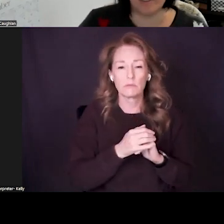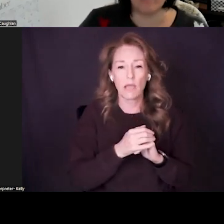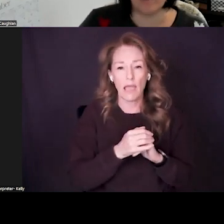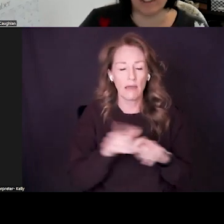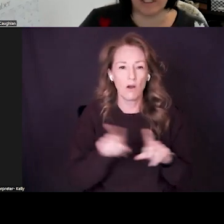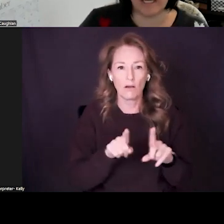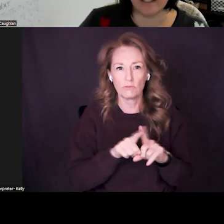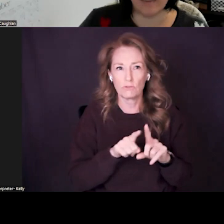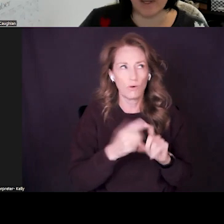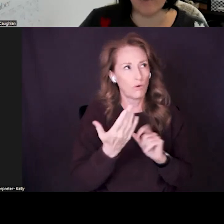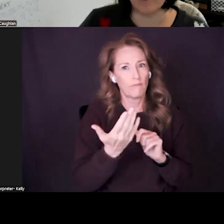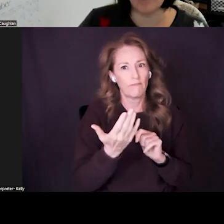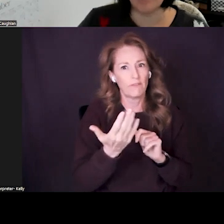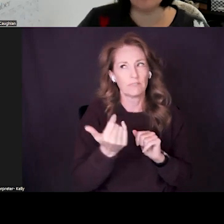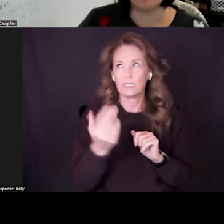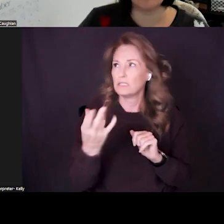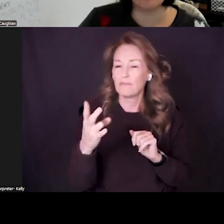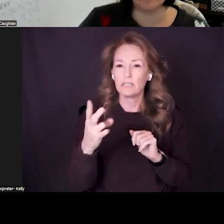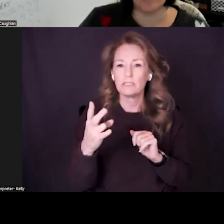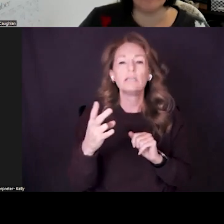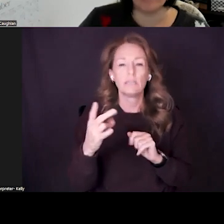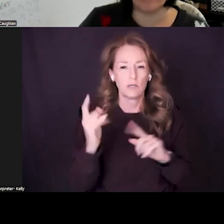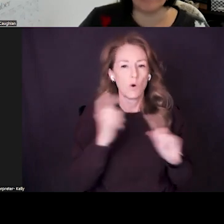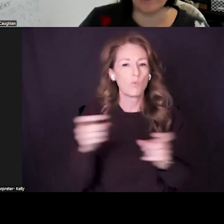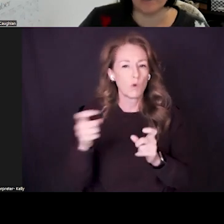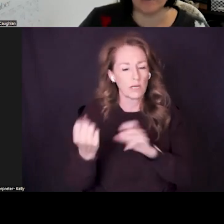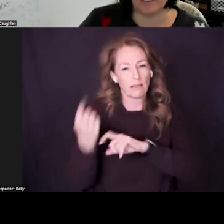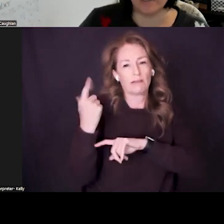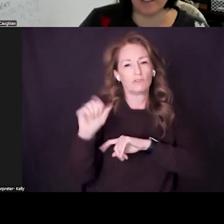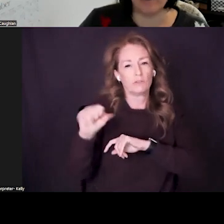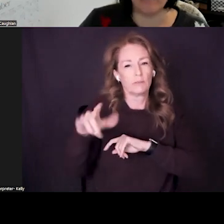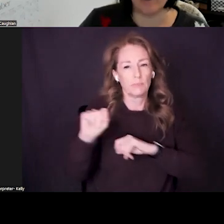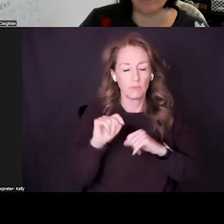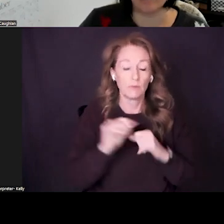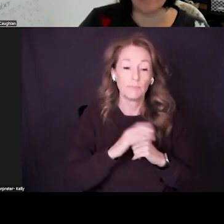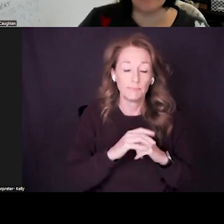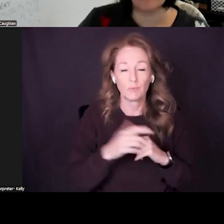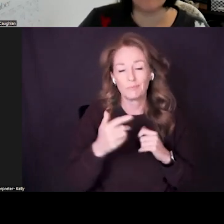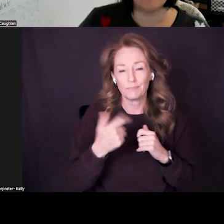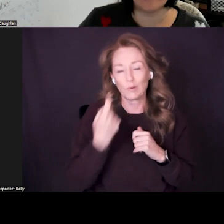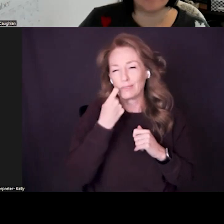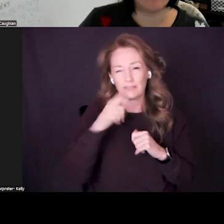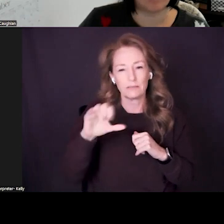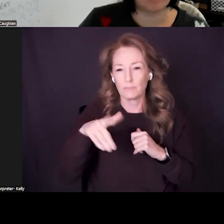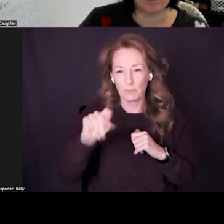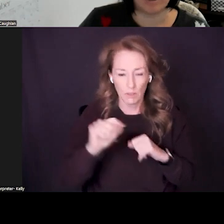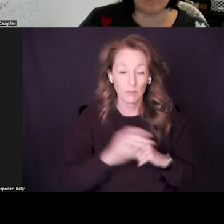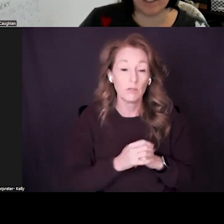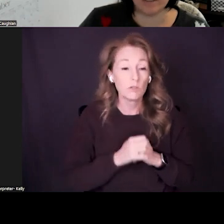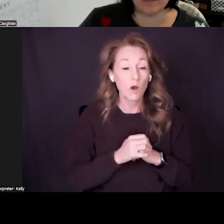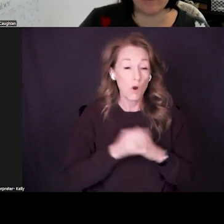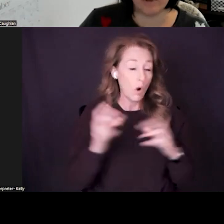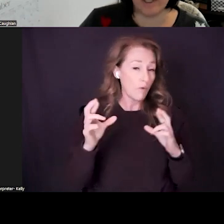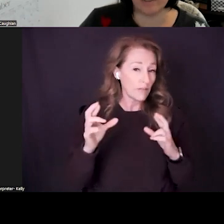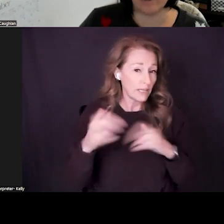17 being awarded last September. So we're really hoping to see in the next couple of years some of these numbers